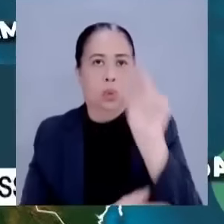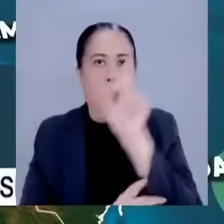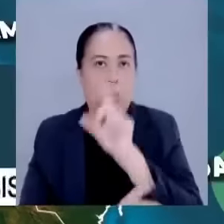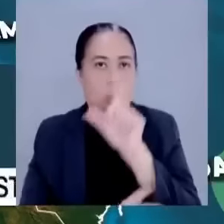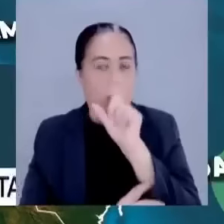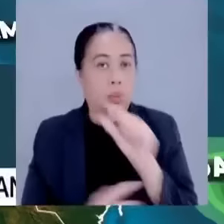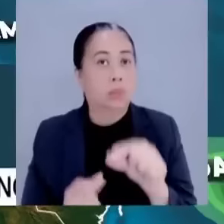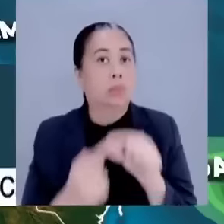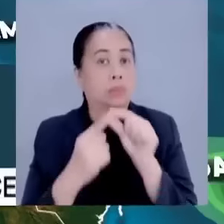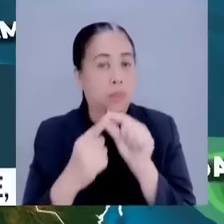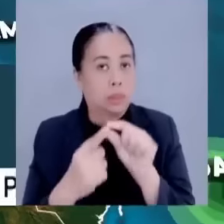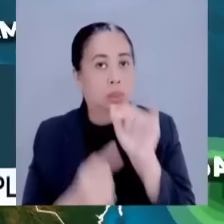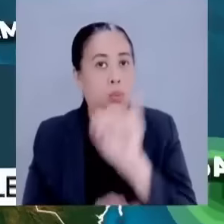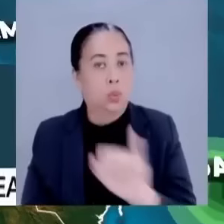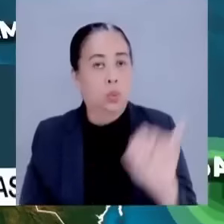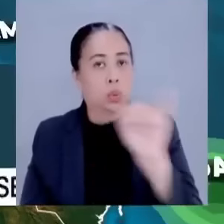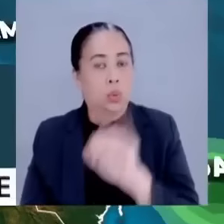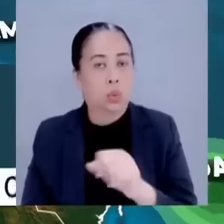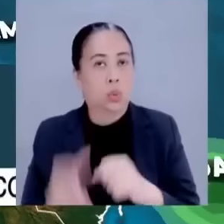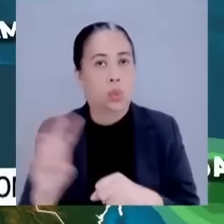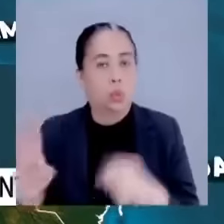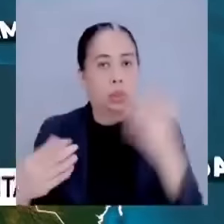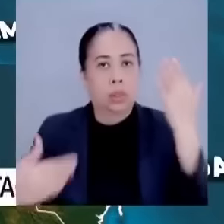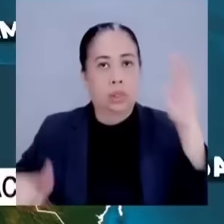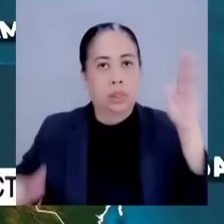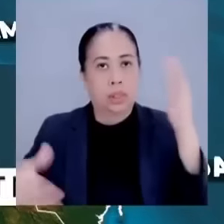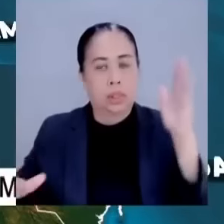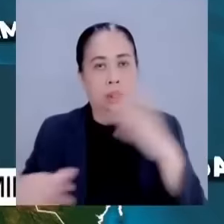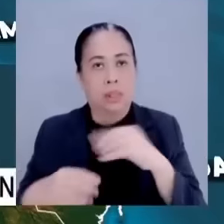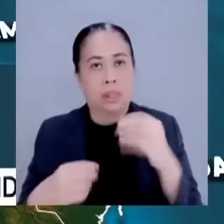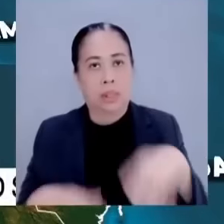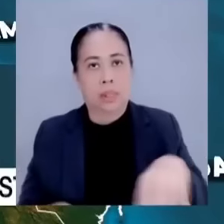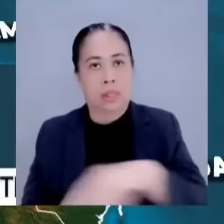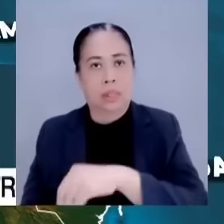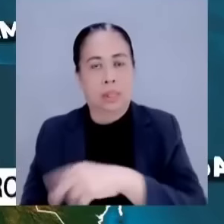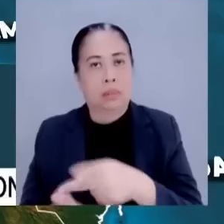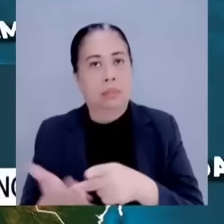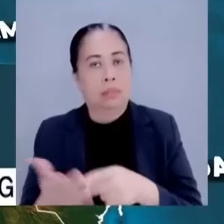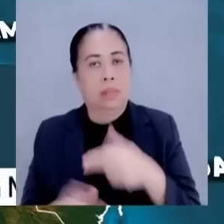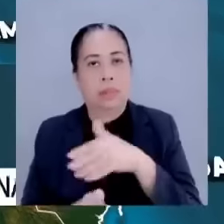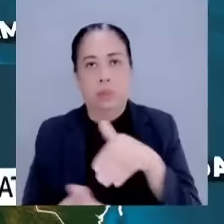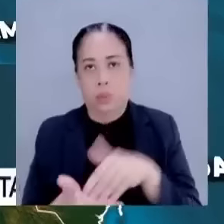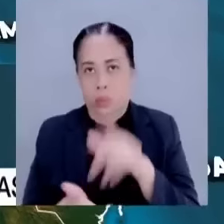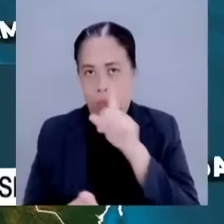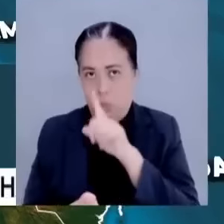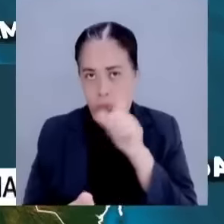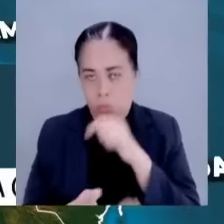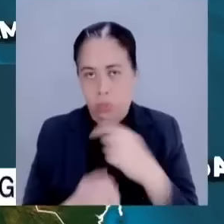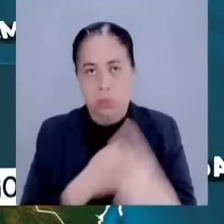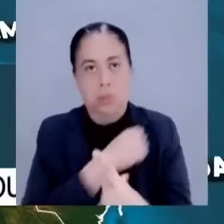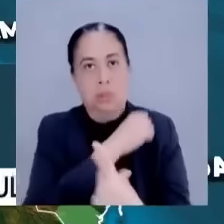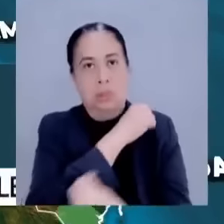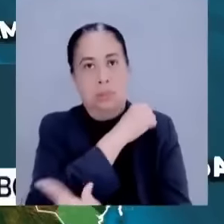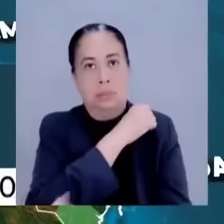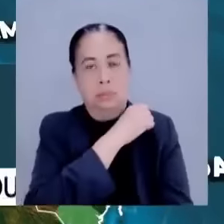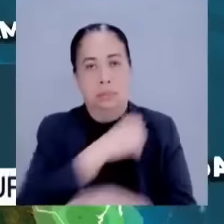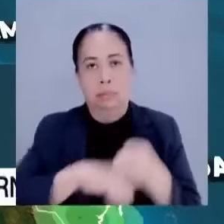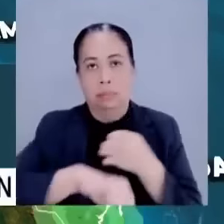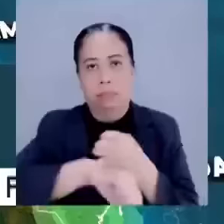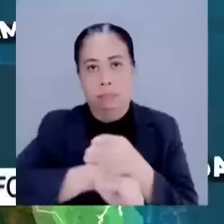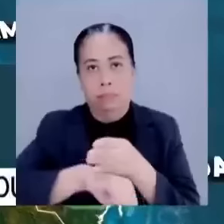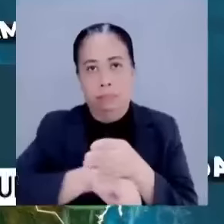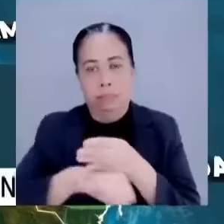especially Ilocos Region, Western Cordillera, and Cagayan, as well as parts of central Luzon, including Zambales and Bataan.